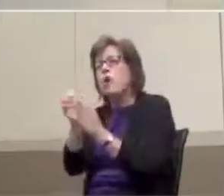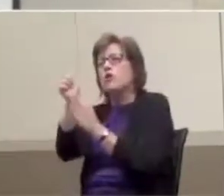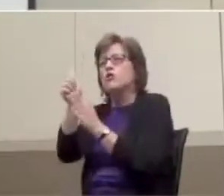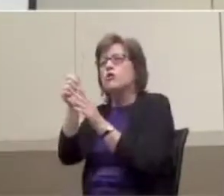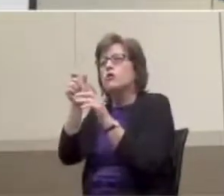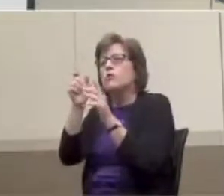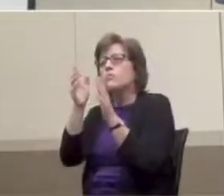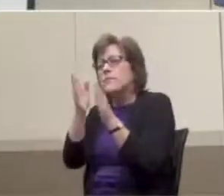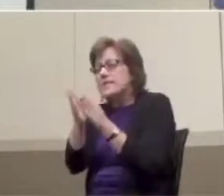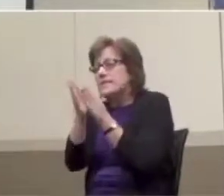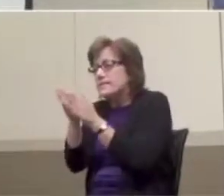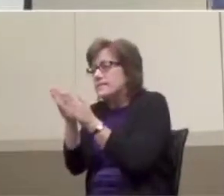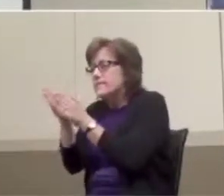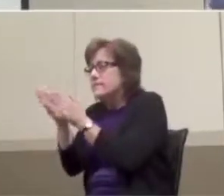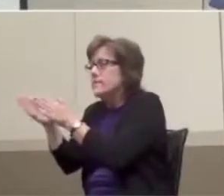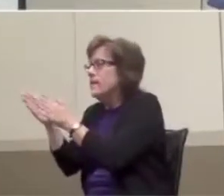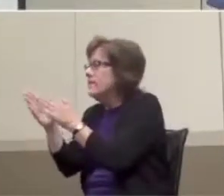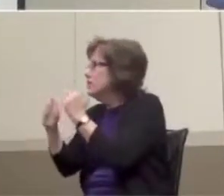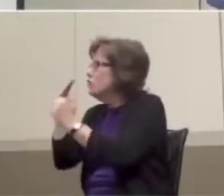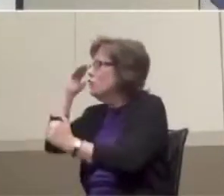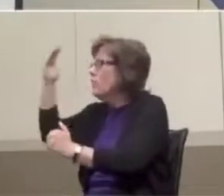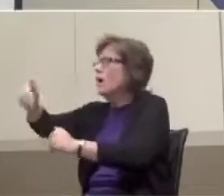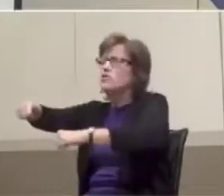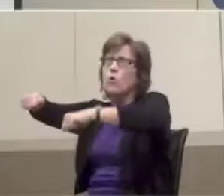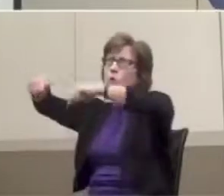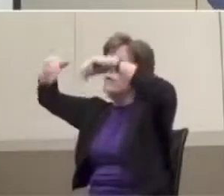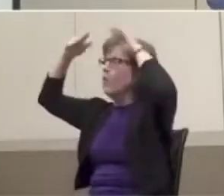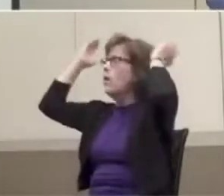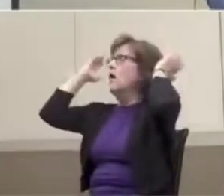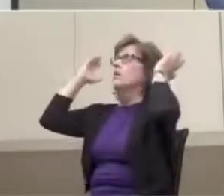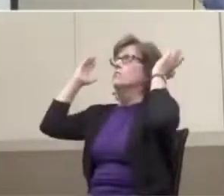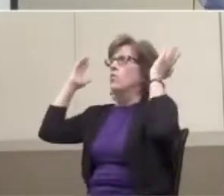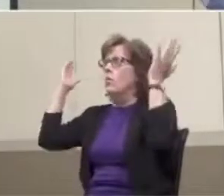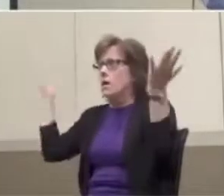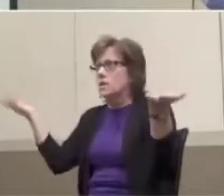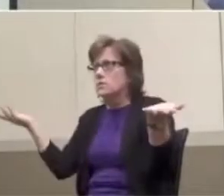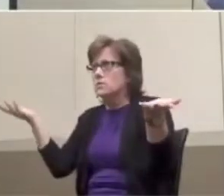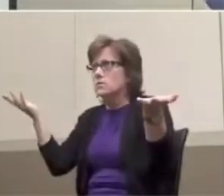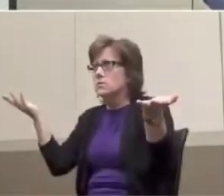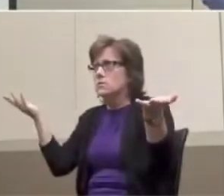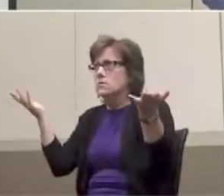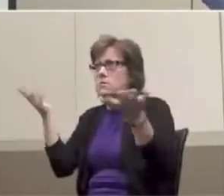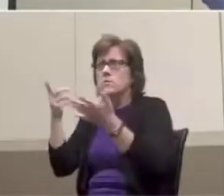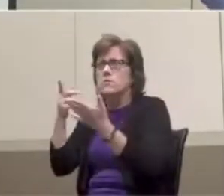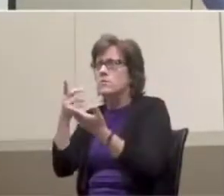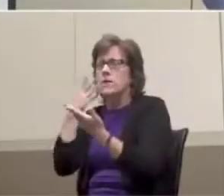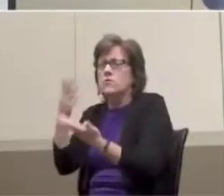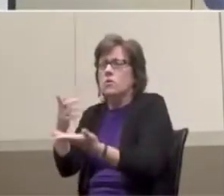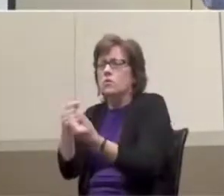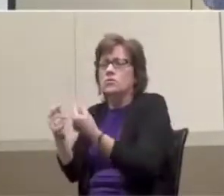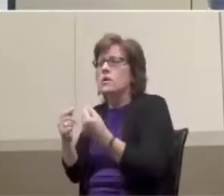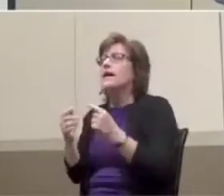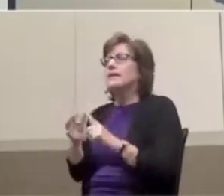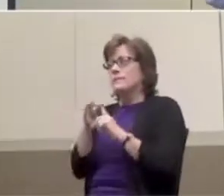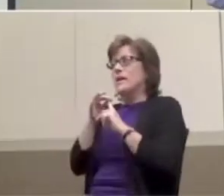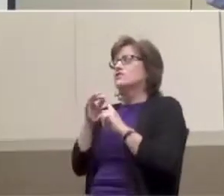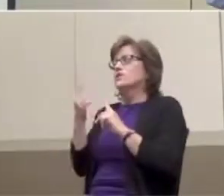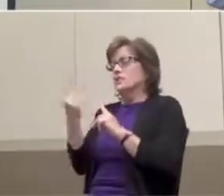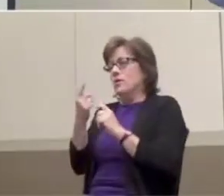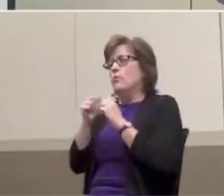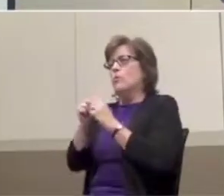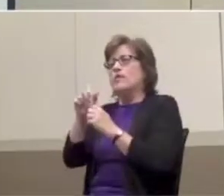too much, they just get overwhelmed with all the steps, especially if you're dealing with somebody with a learning disability. Then it